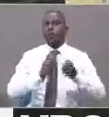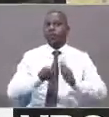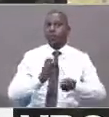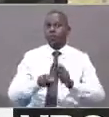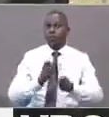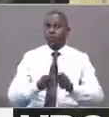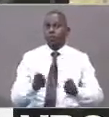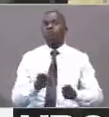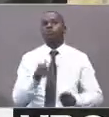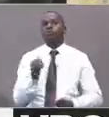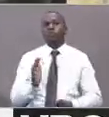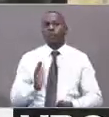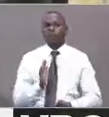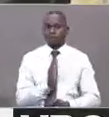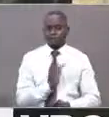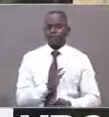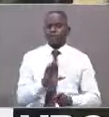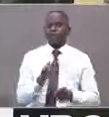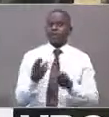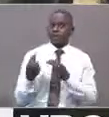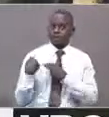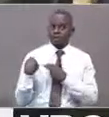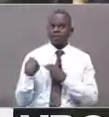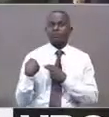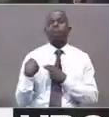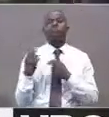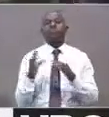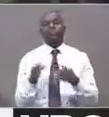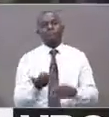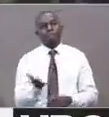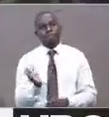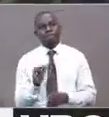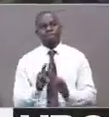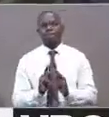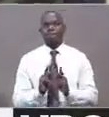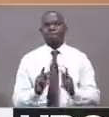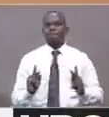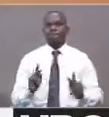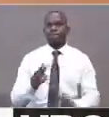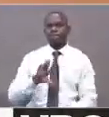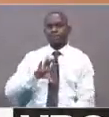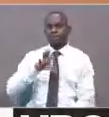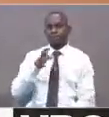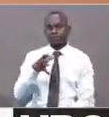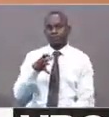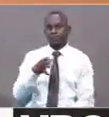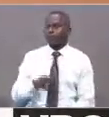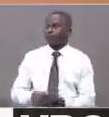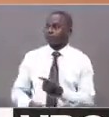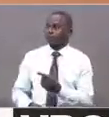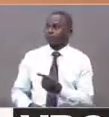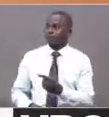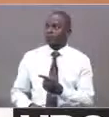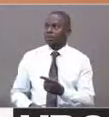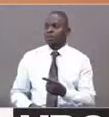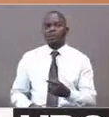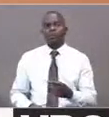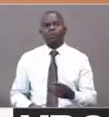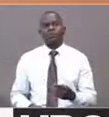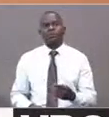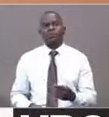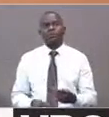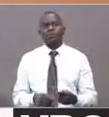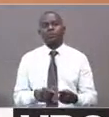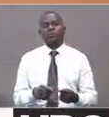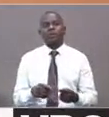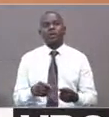brought on board if their role is instrumental in restoring peace in the region. These people are busy tearing children